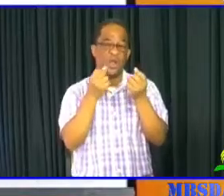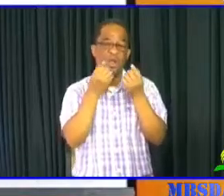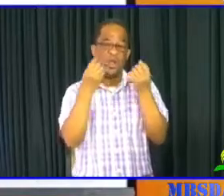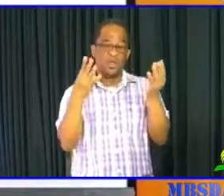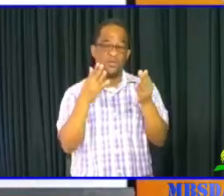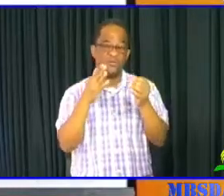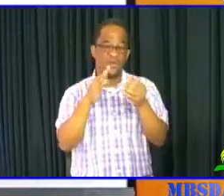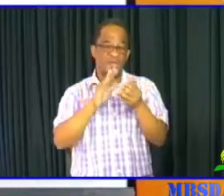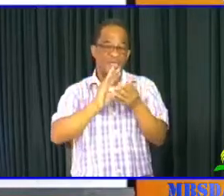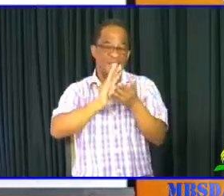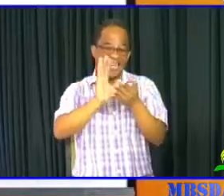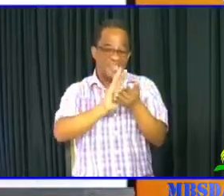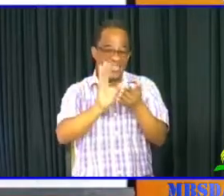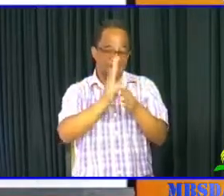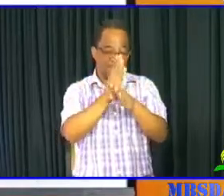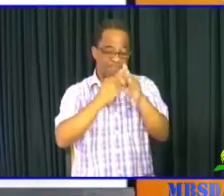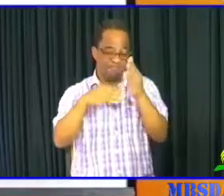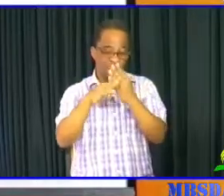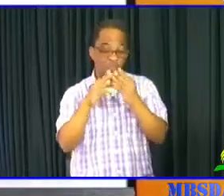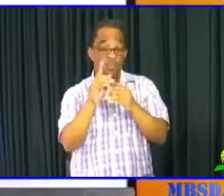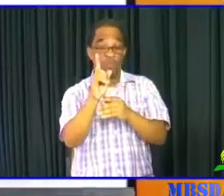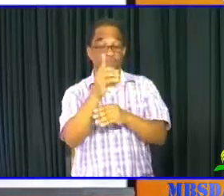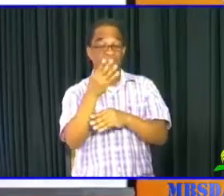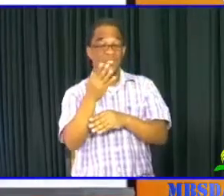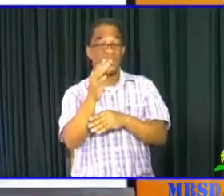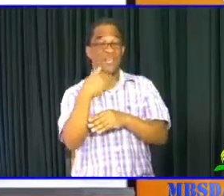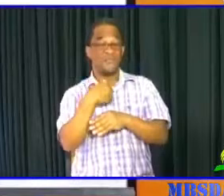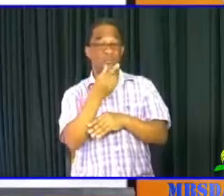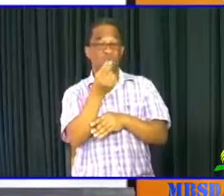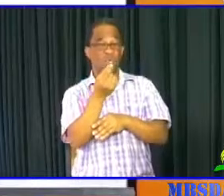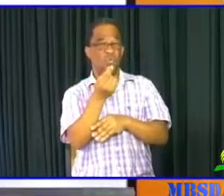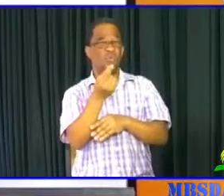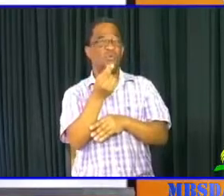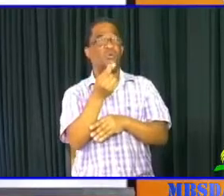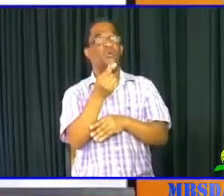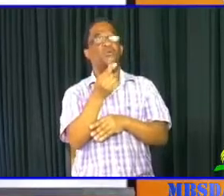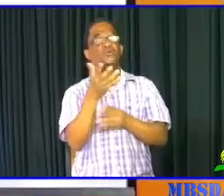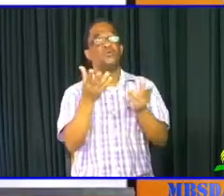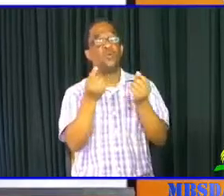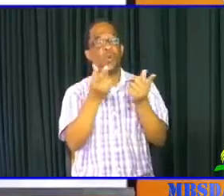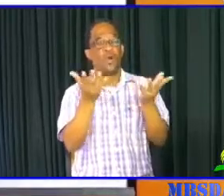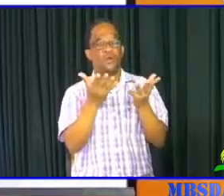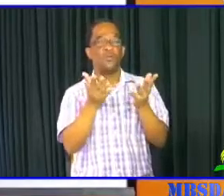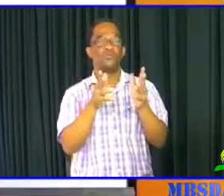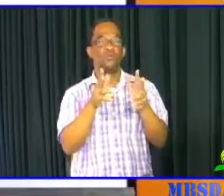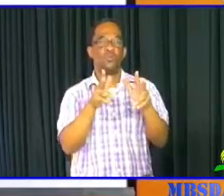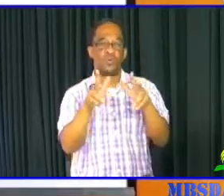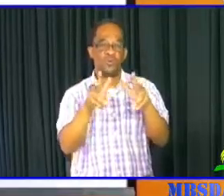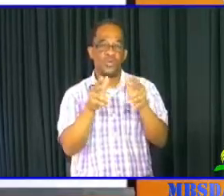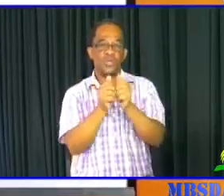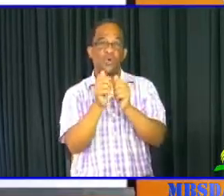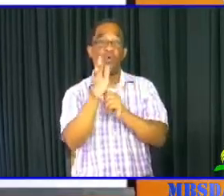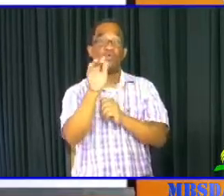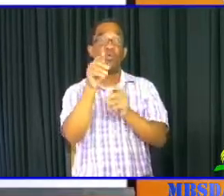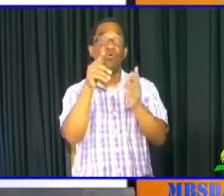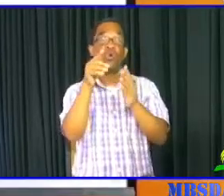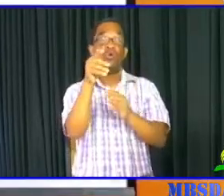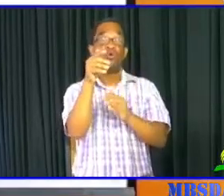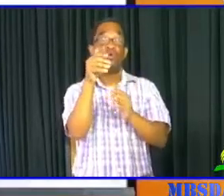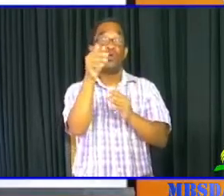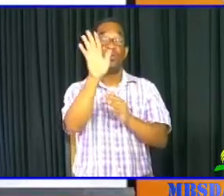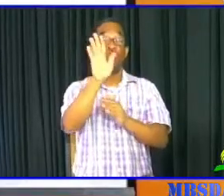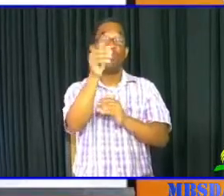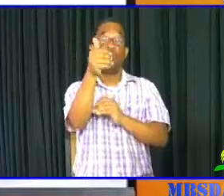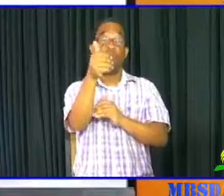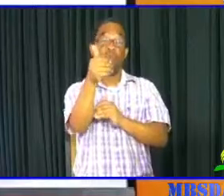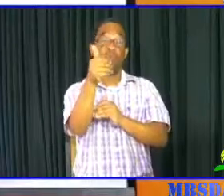going into buildings. One of the things that you can do is to walk with your own hand sanitizer. If you are at home,